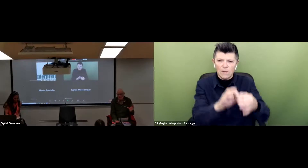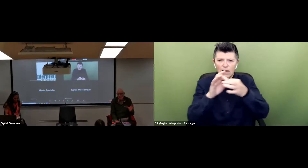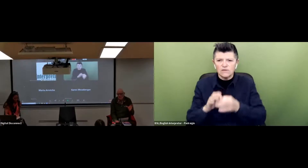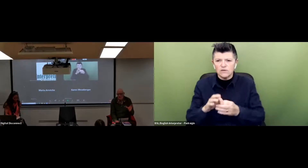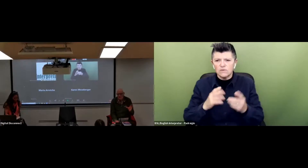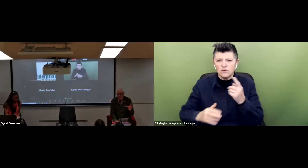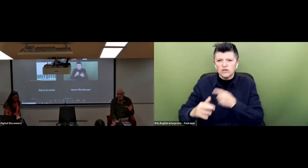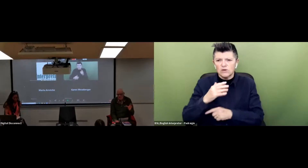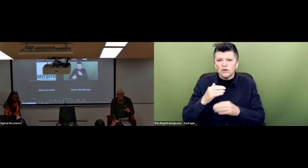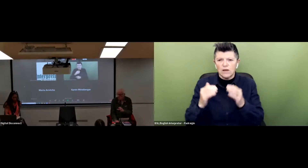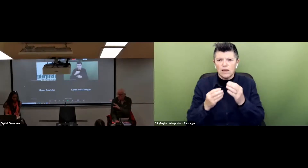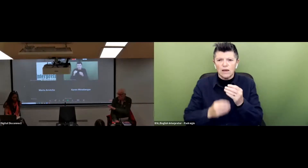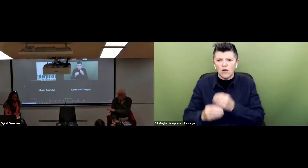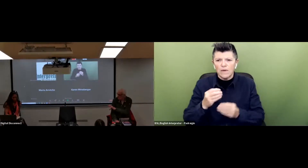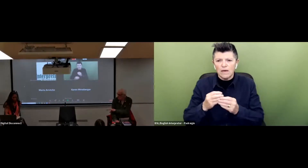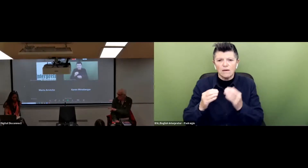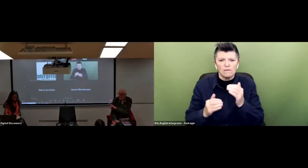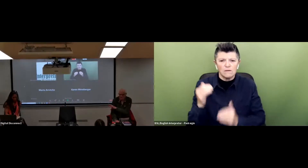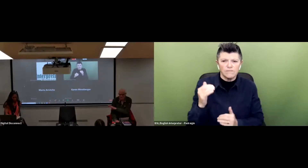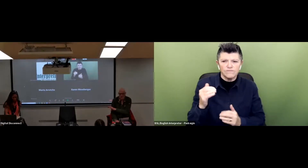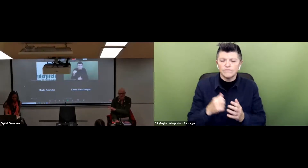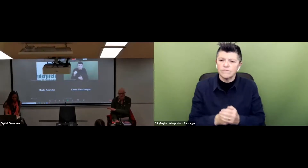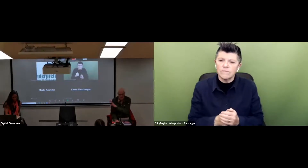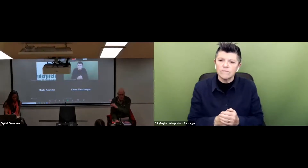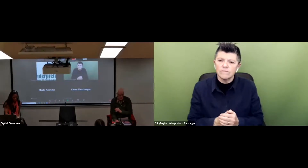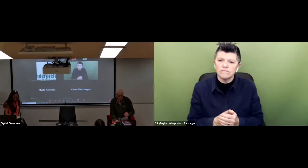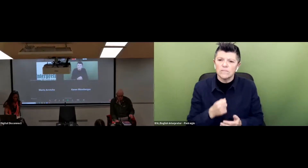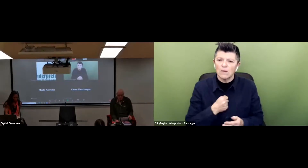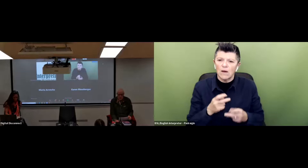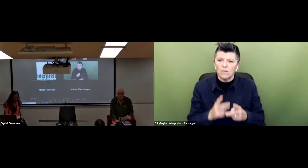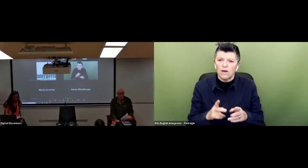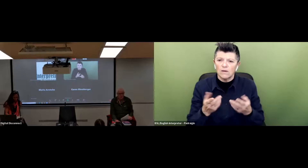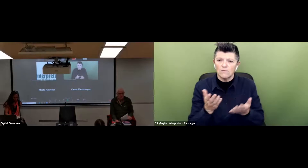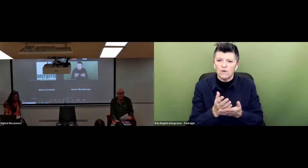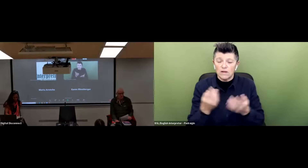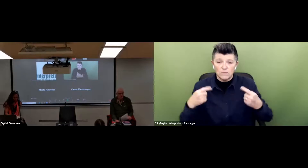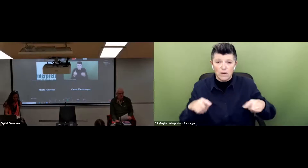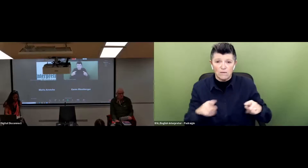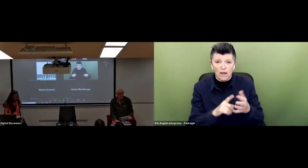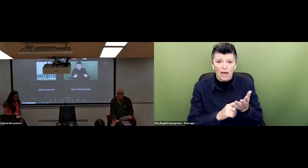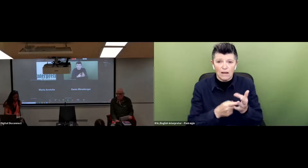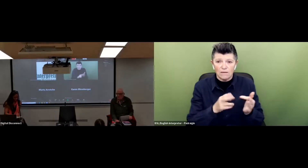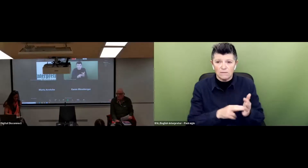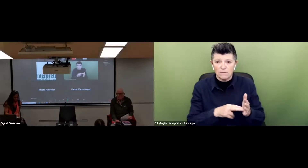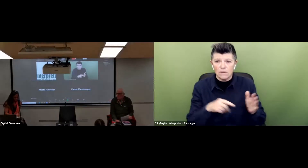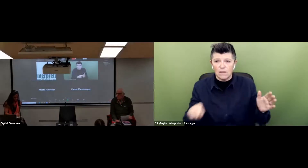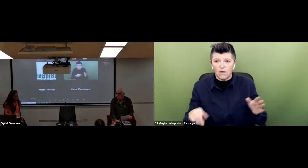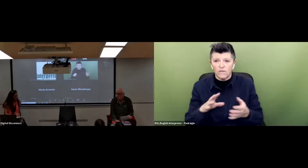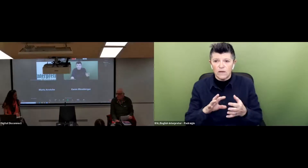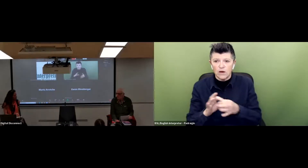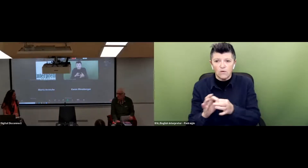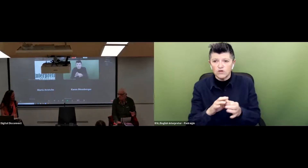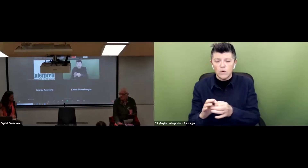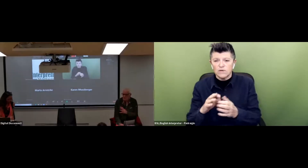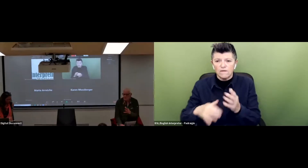my way, I see my work as running parallel to Ellen's work on the corresponding field model, which I've been aware of for a